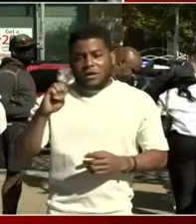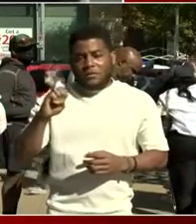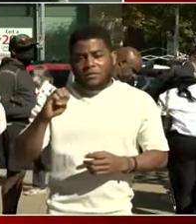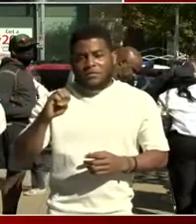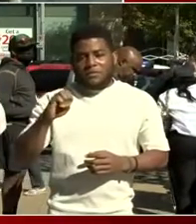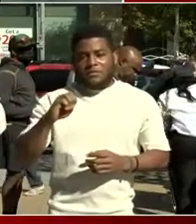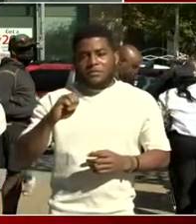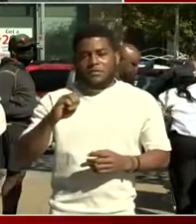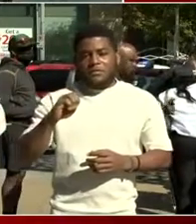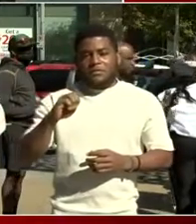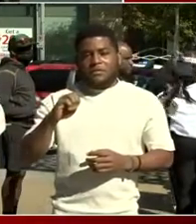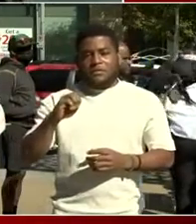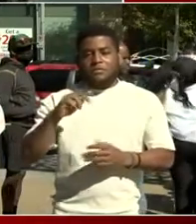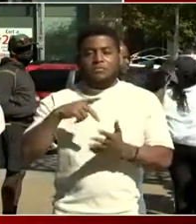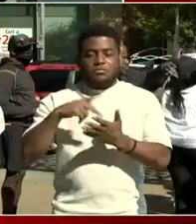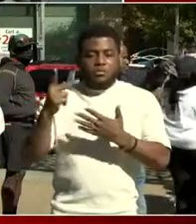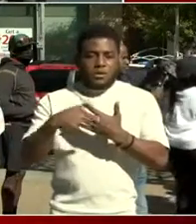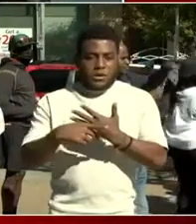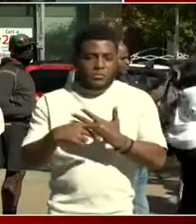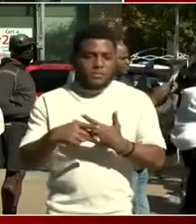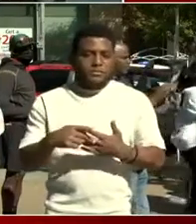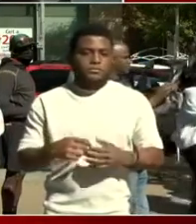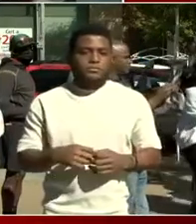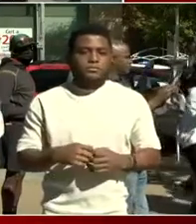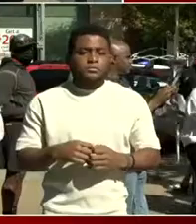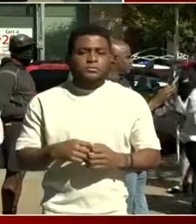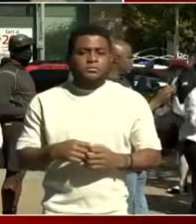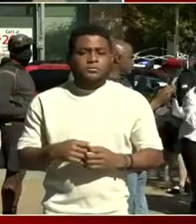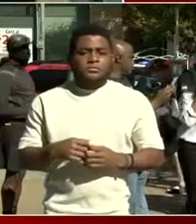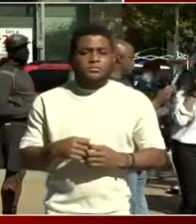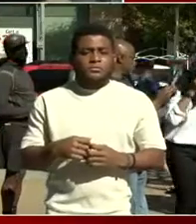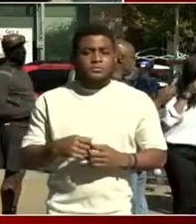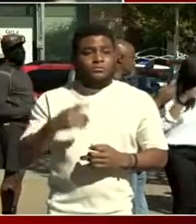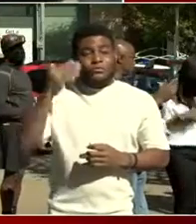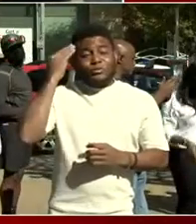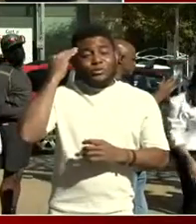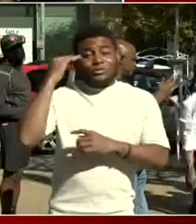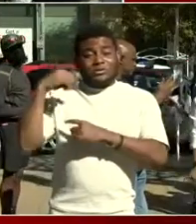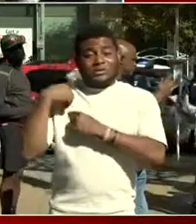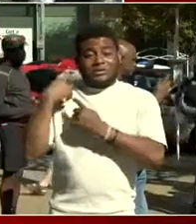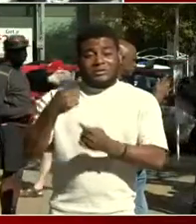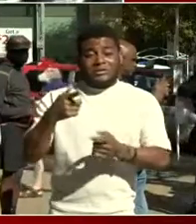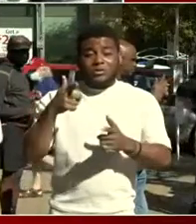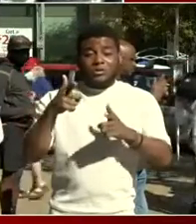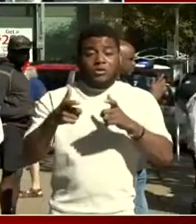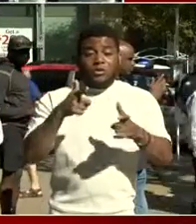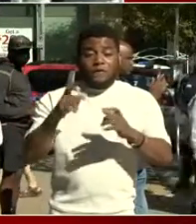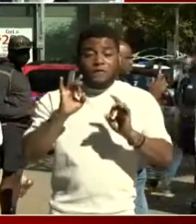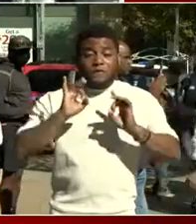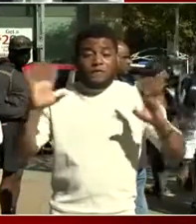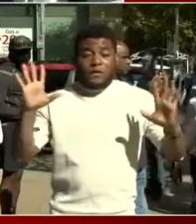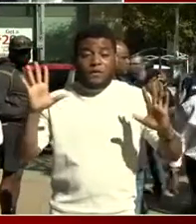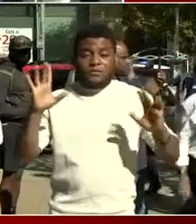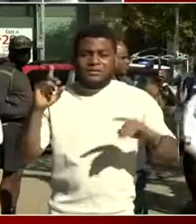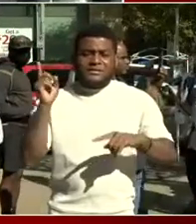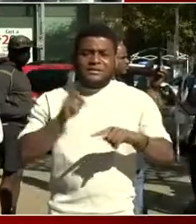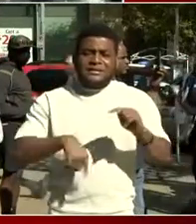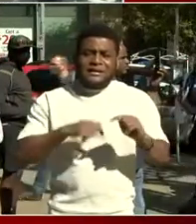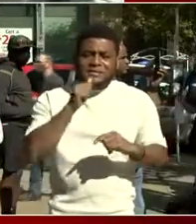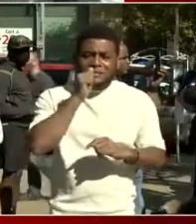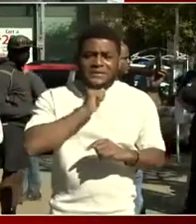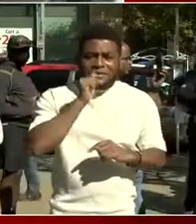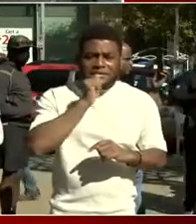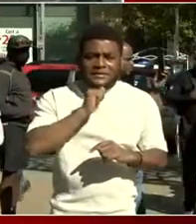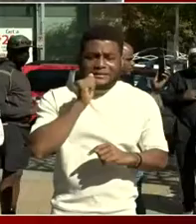are experiencing an unacceptable level of gun violence. And while this is